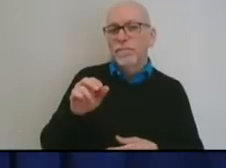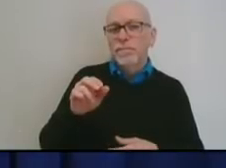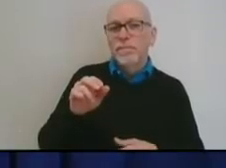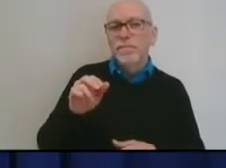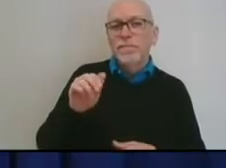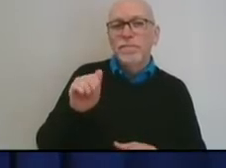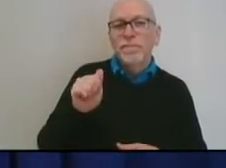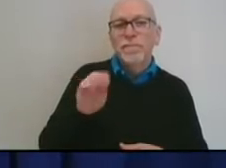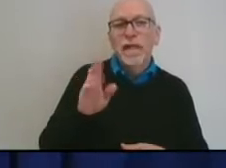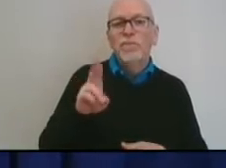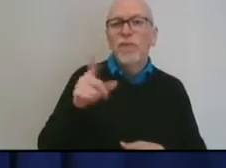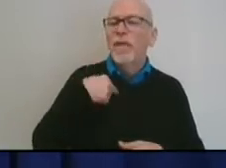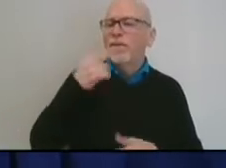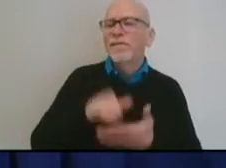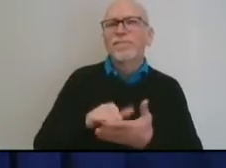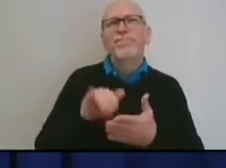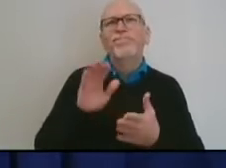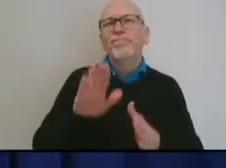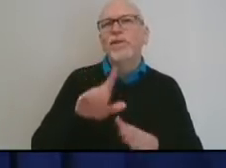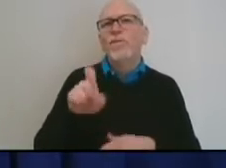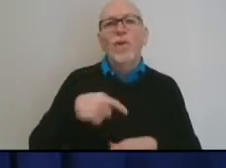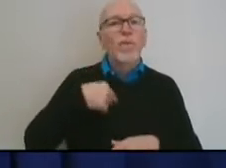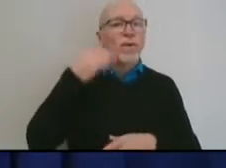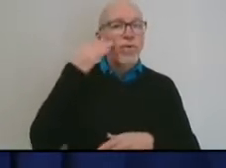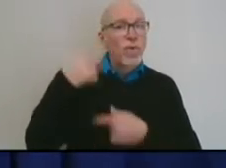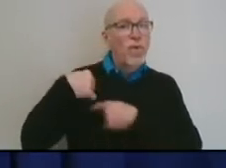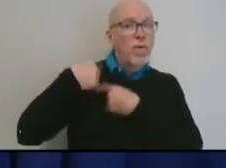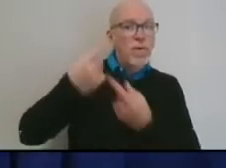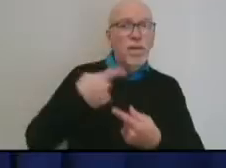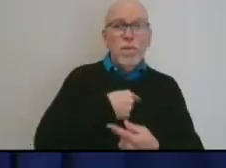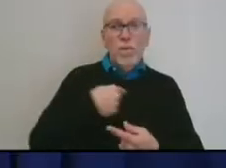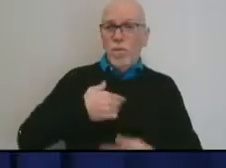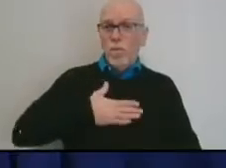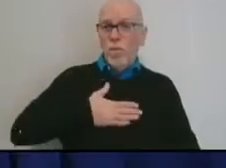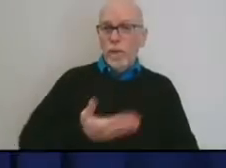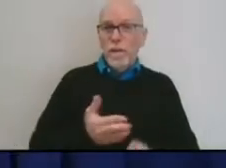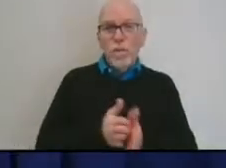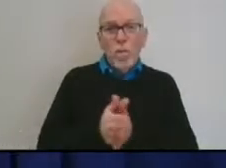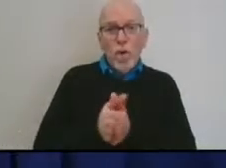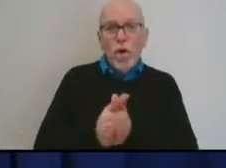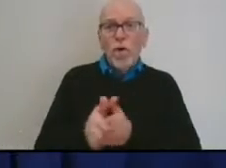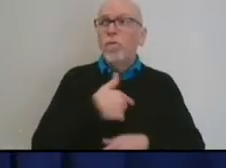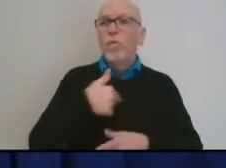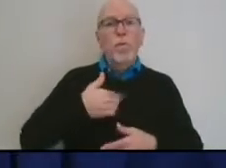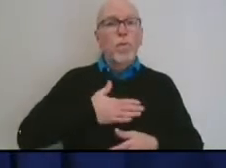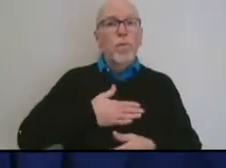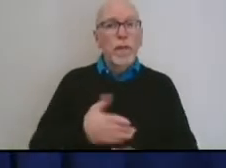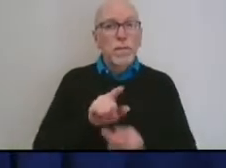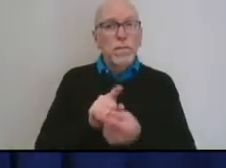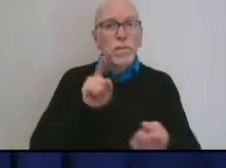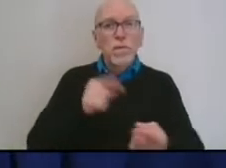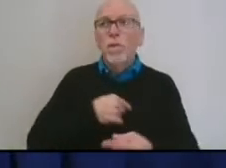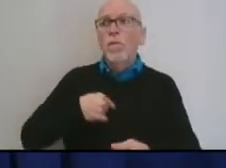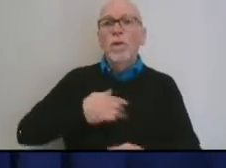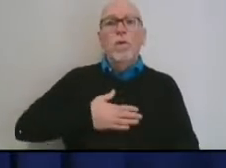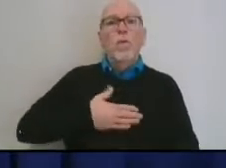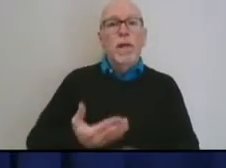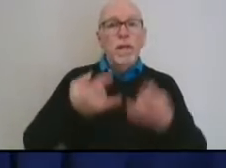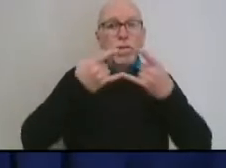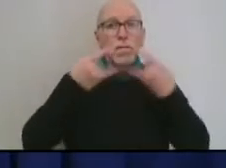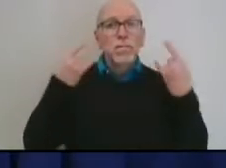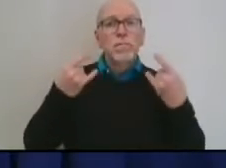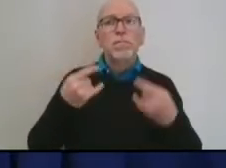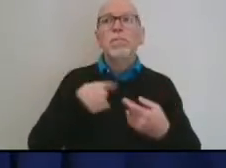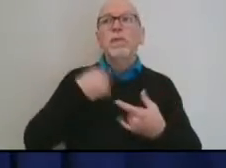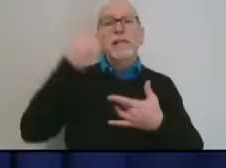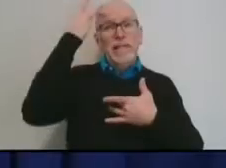this, we've known all along if we were willing to wash our hands, socially distance, wear our masks, and when we're sick, stay home